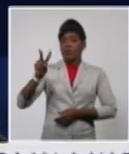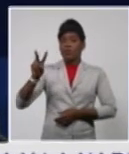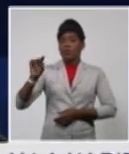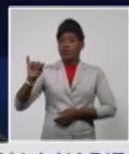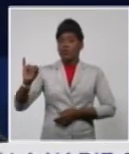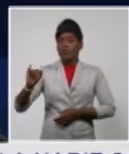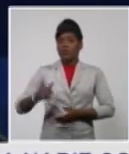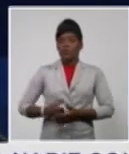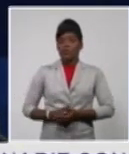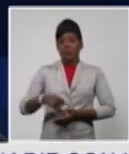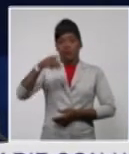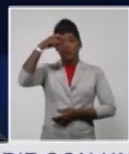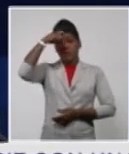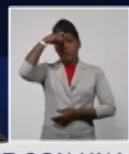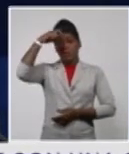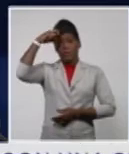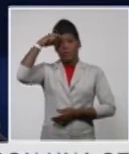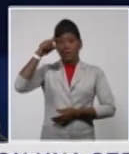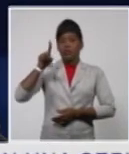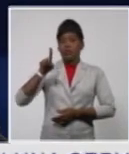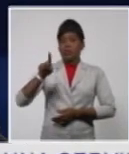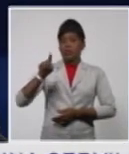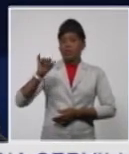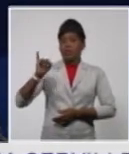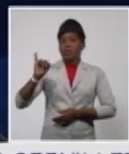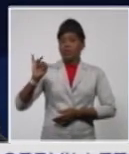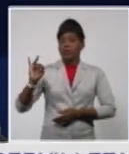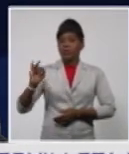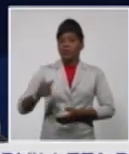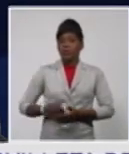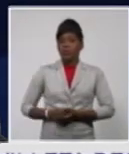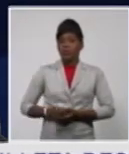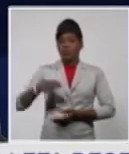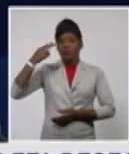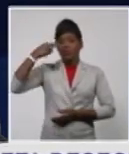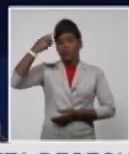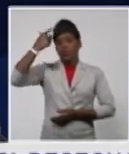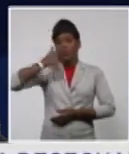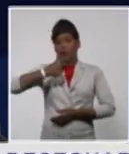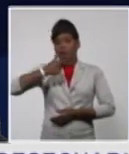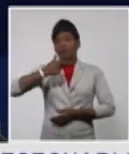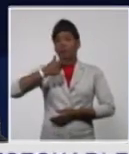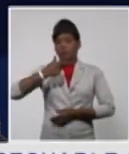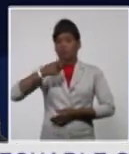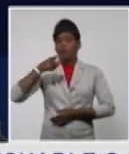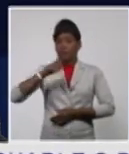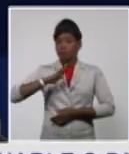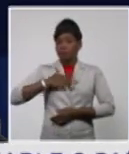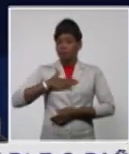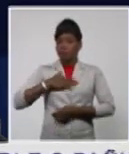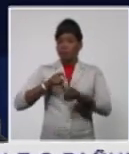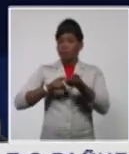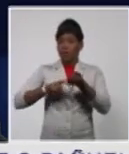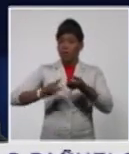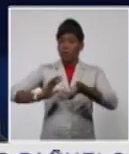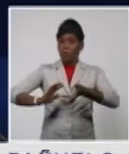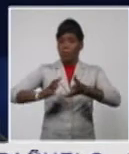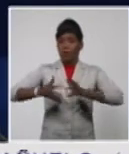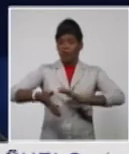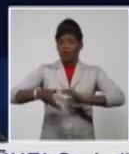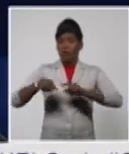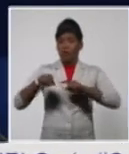Camagüey 106, Santiago de Cuba 149, and so forth from every Cuban